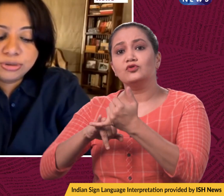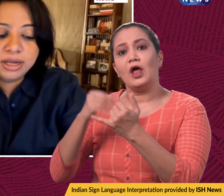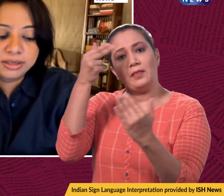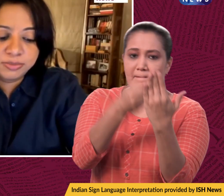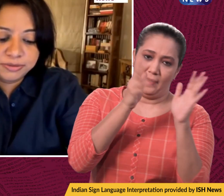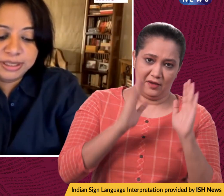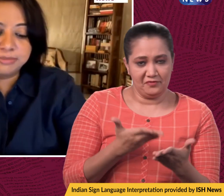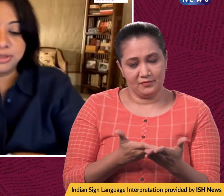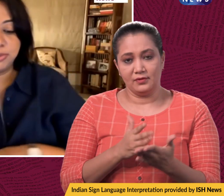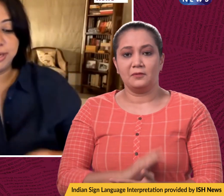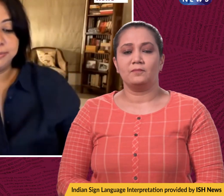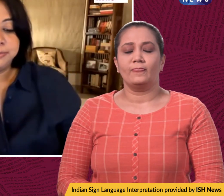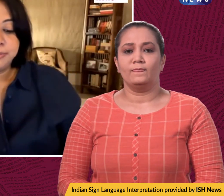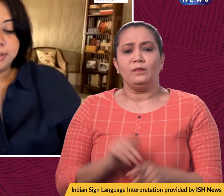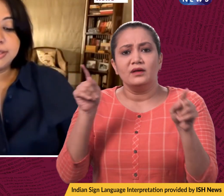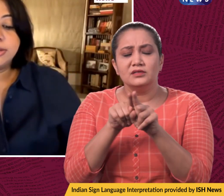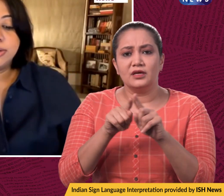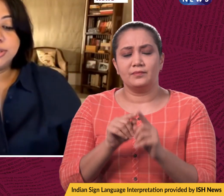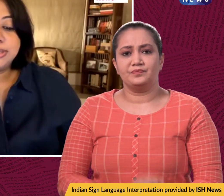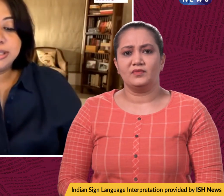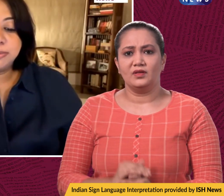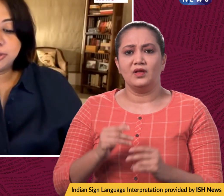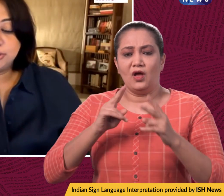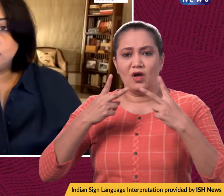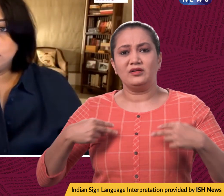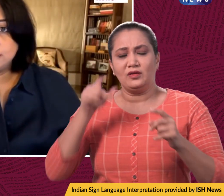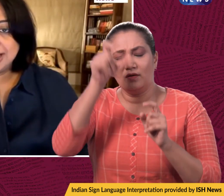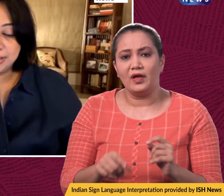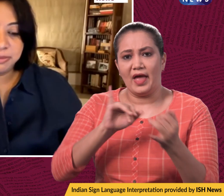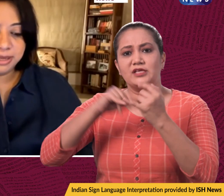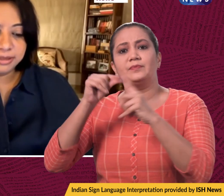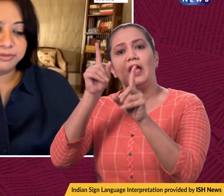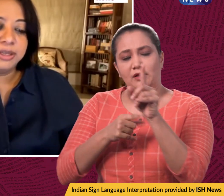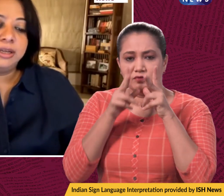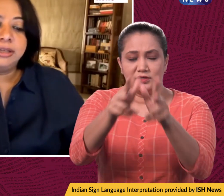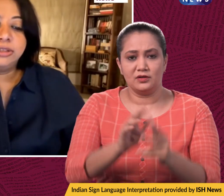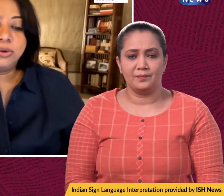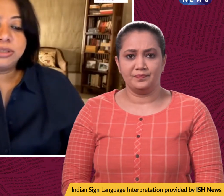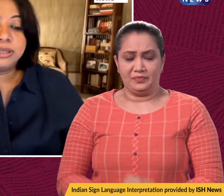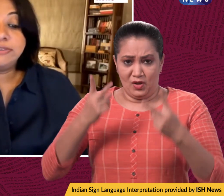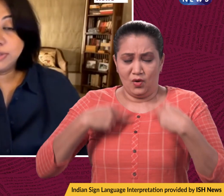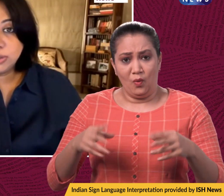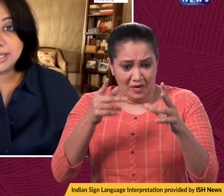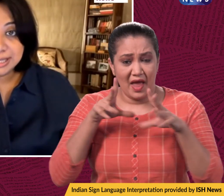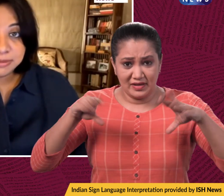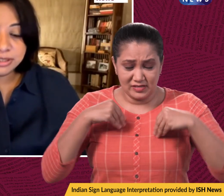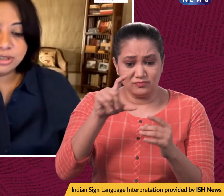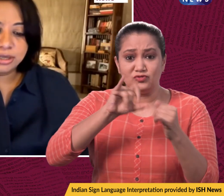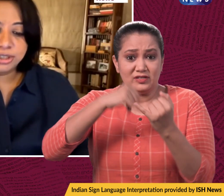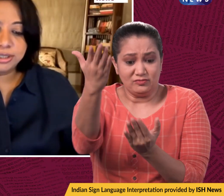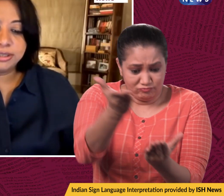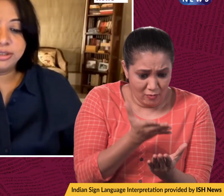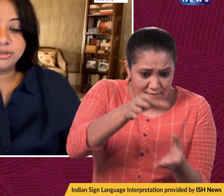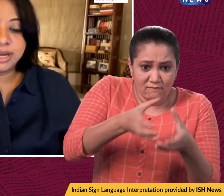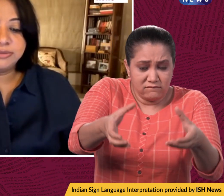Virendra Shukla is one of the names as well. This is according to Senior Prosecution Officer SP Yadav. If the court accepts this